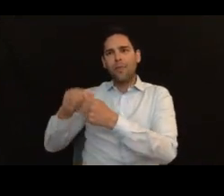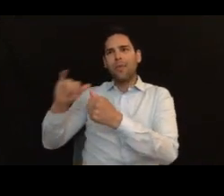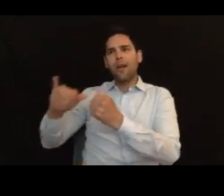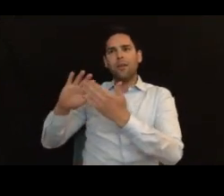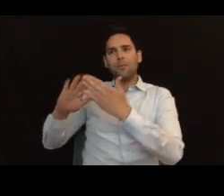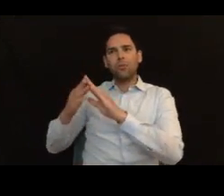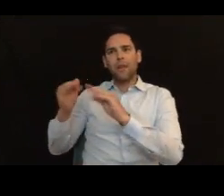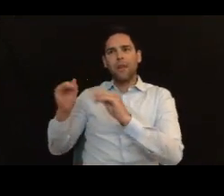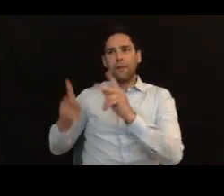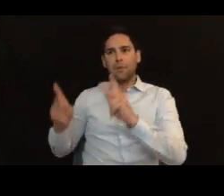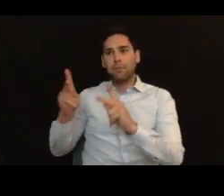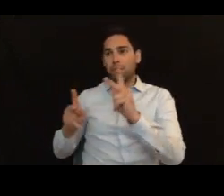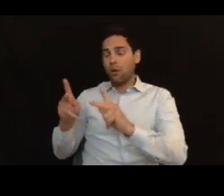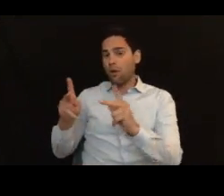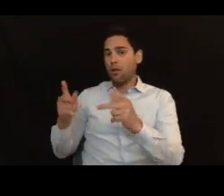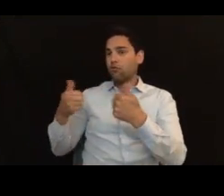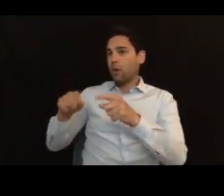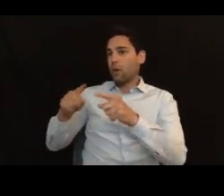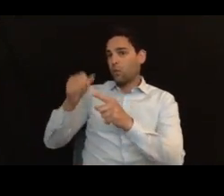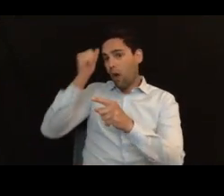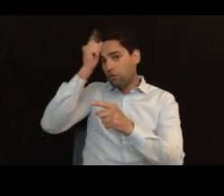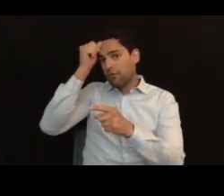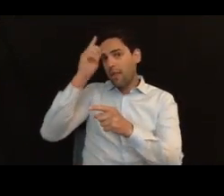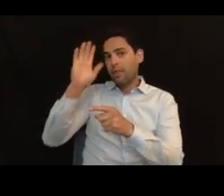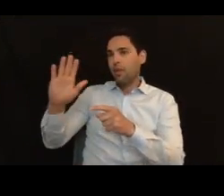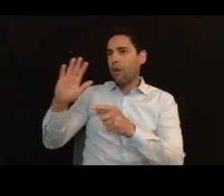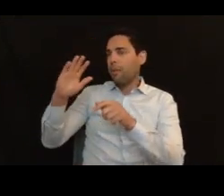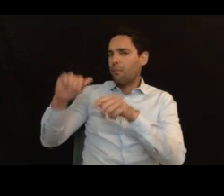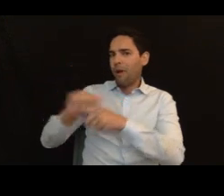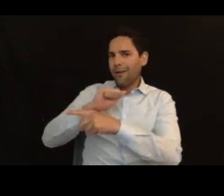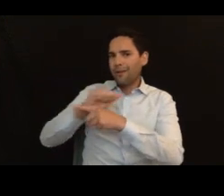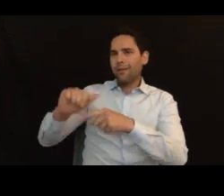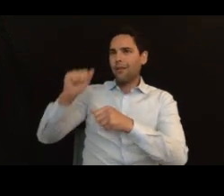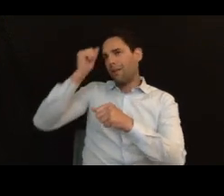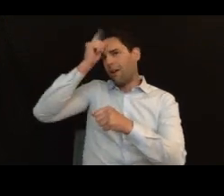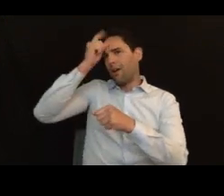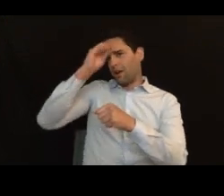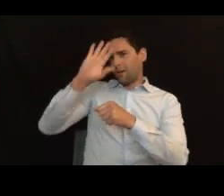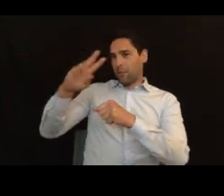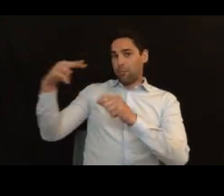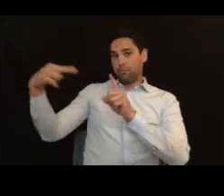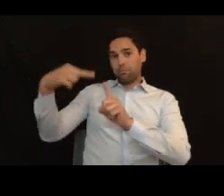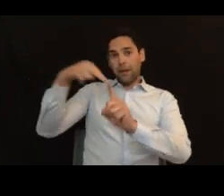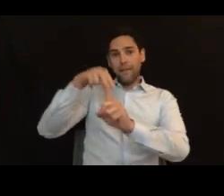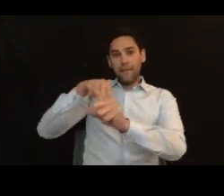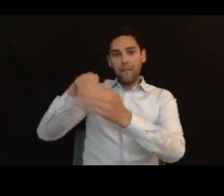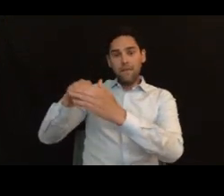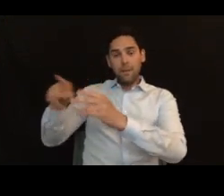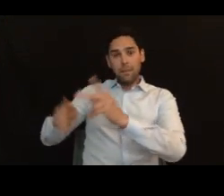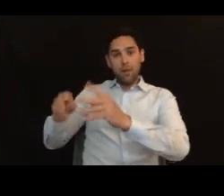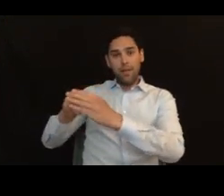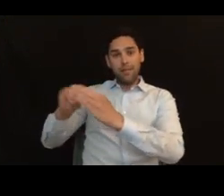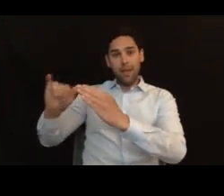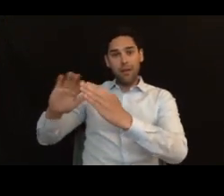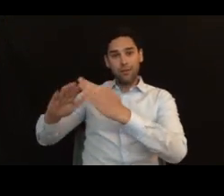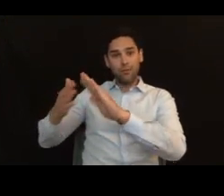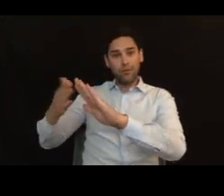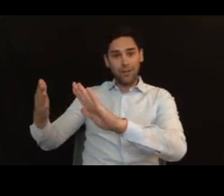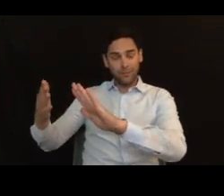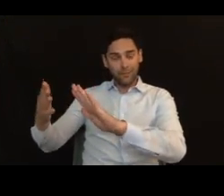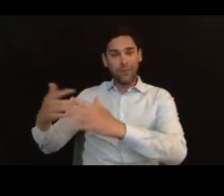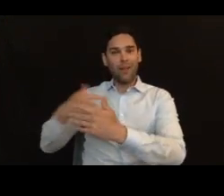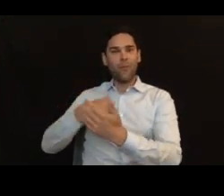the practices and the perspectives of people in that community. And so recent research has kind of